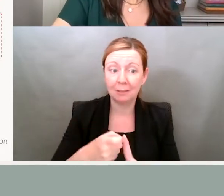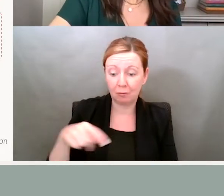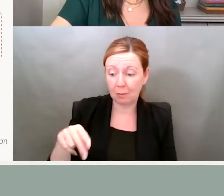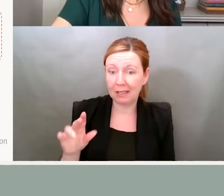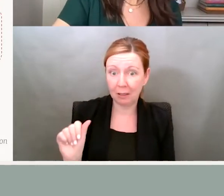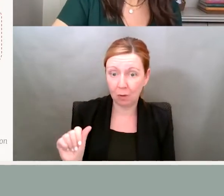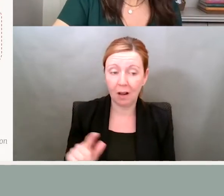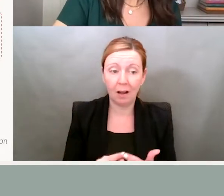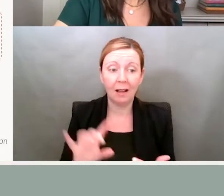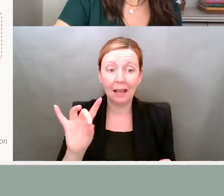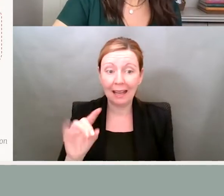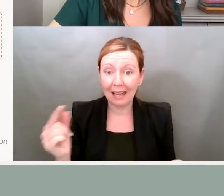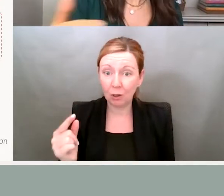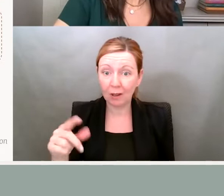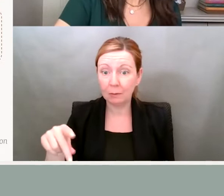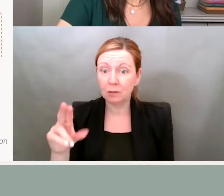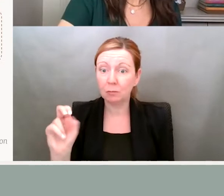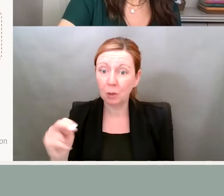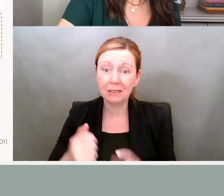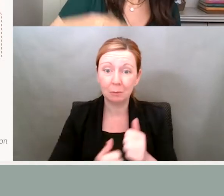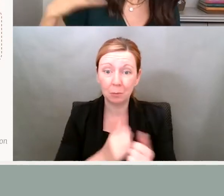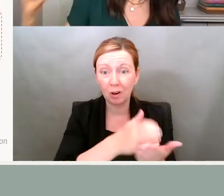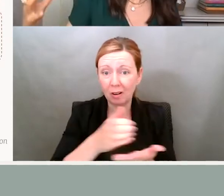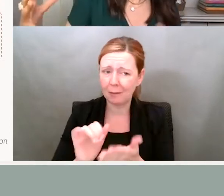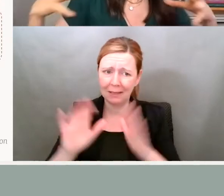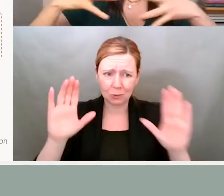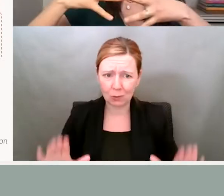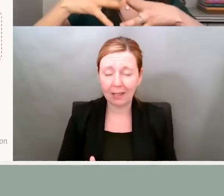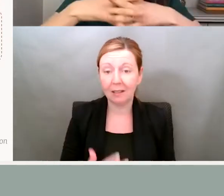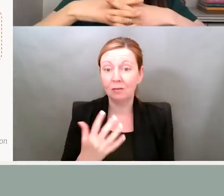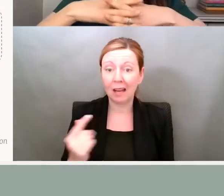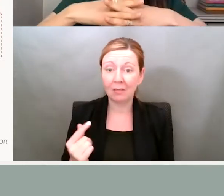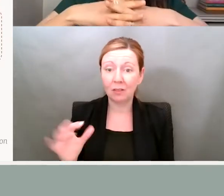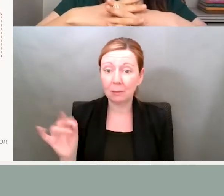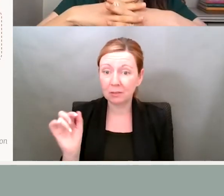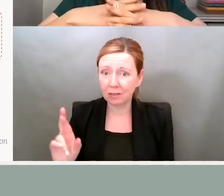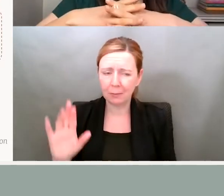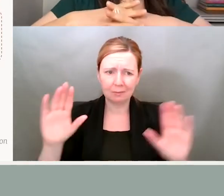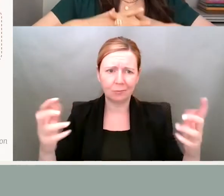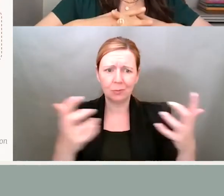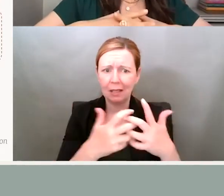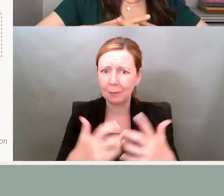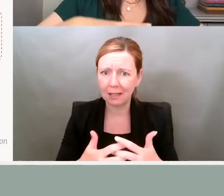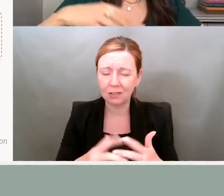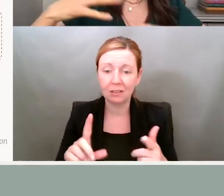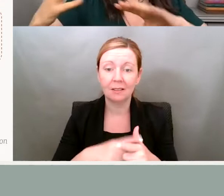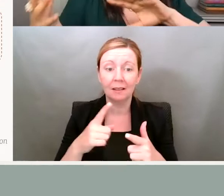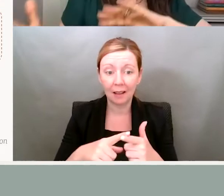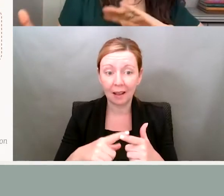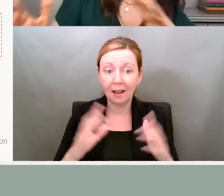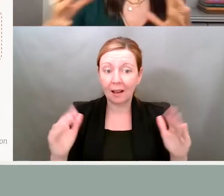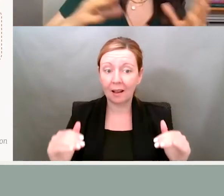of protein per cup, which is great, and fiber, 5 grams of fiber. Great combination there. Then you've got